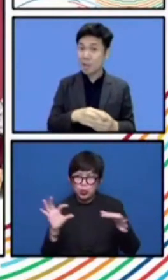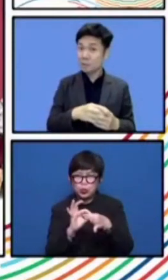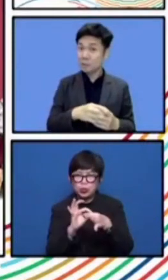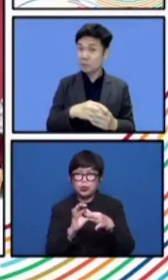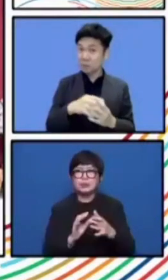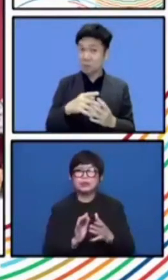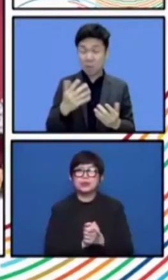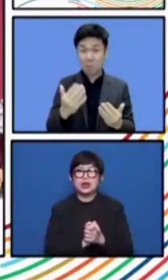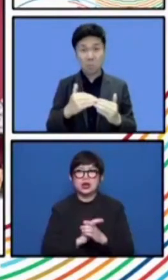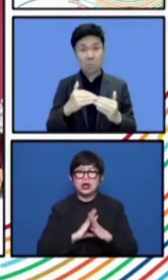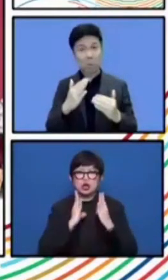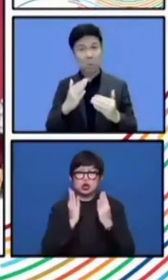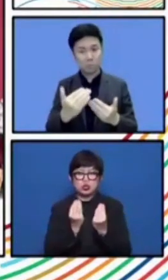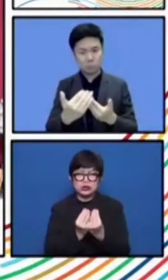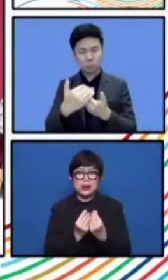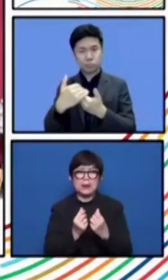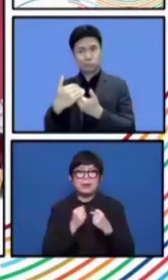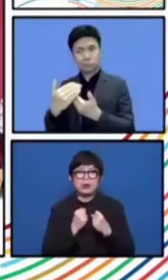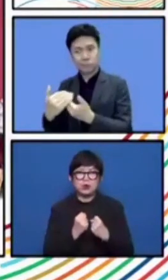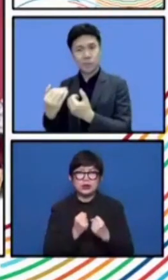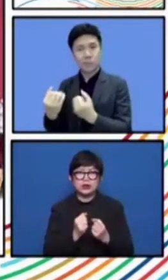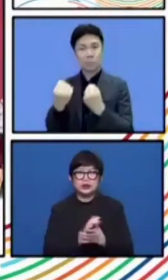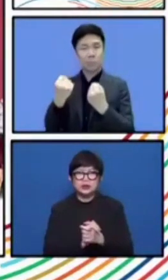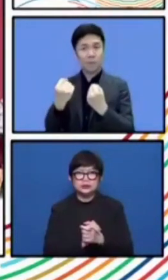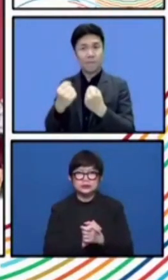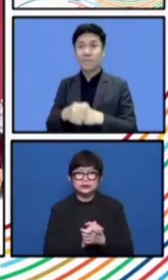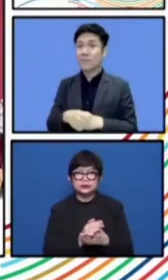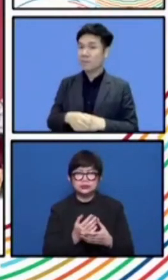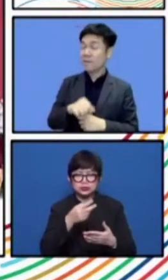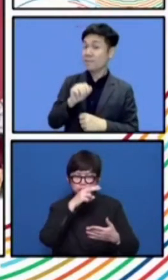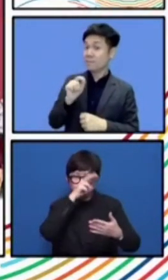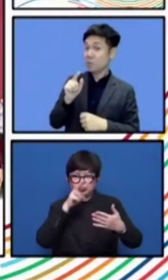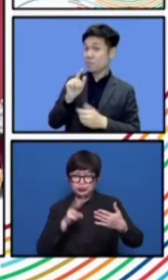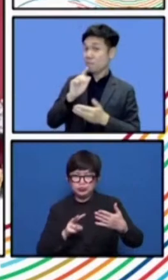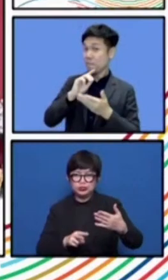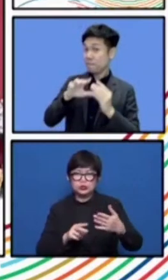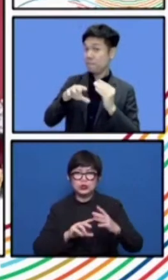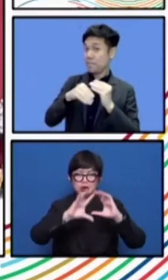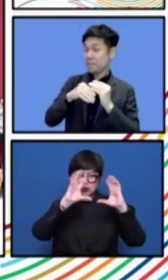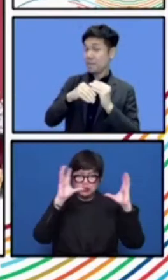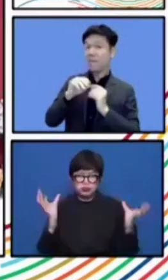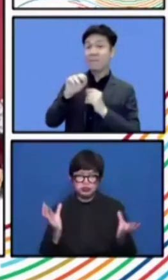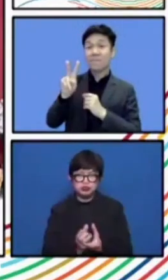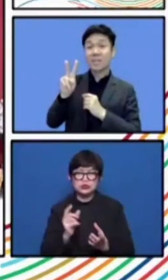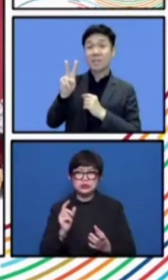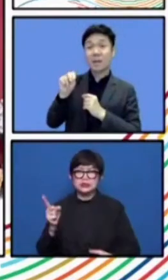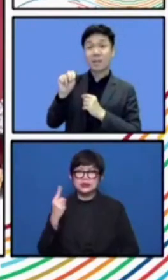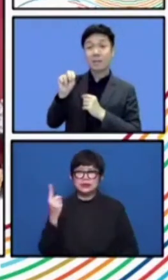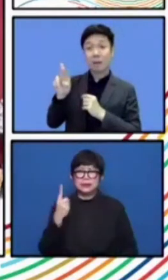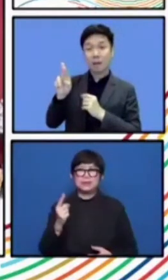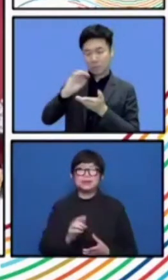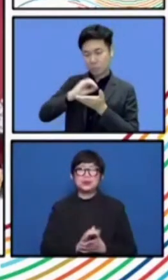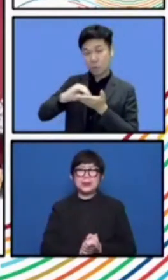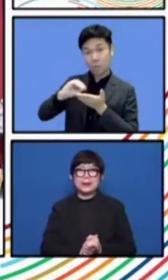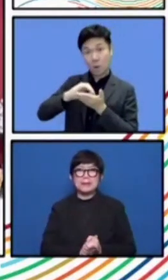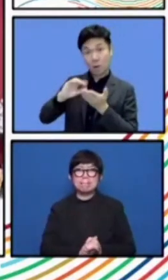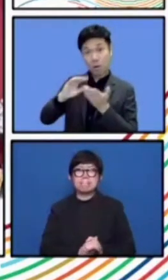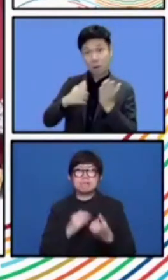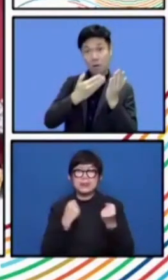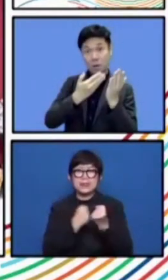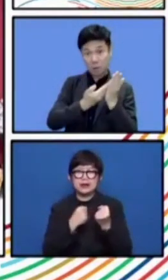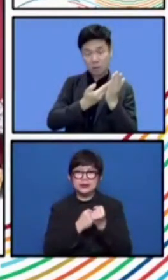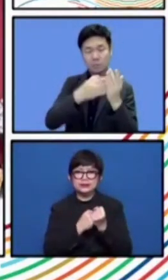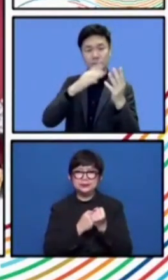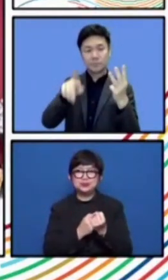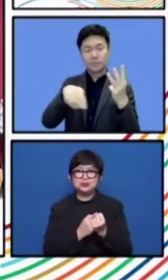involuntary National reviews and sdg tracking and participation of persons with diverse disabilities and their